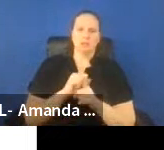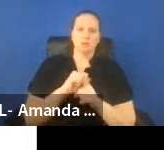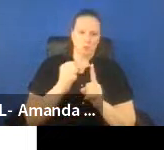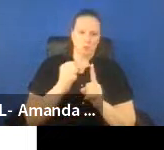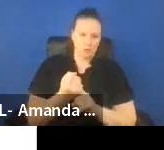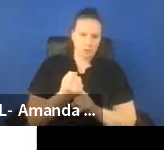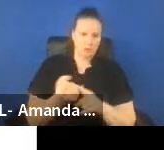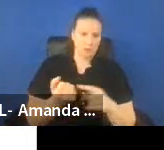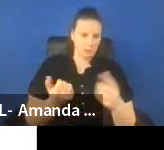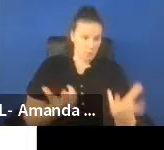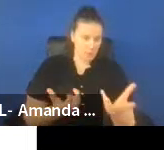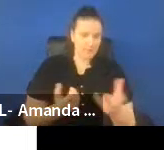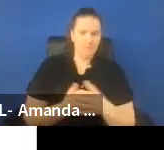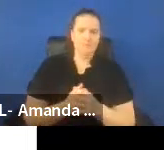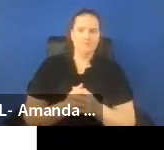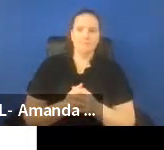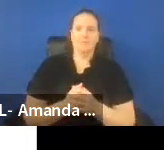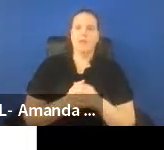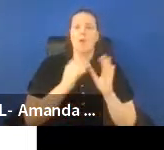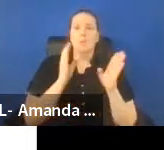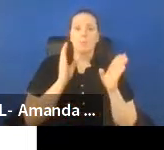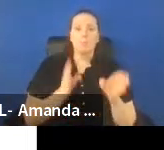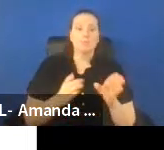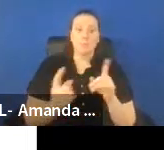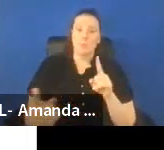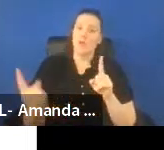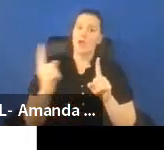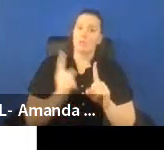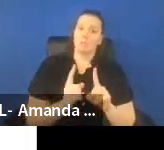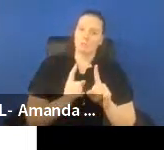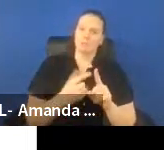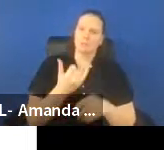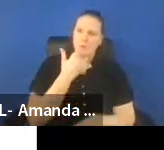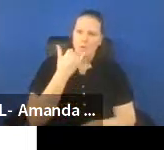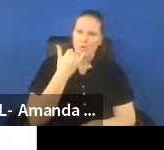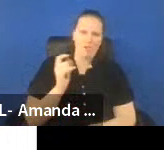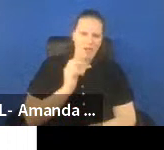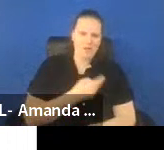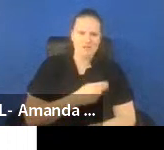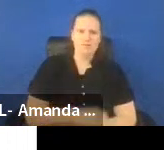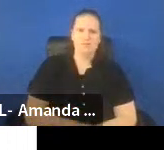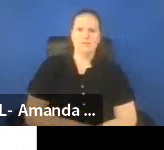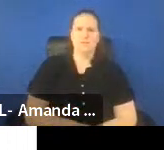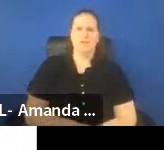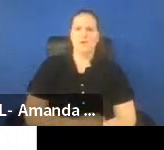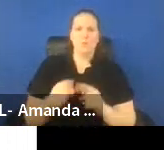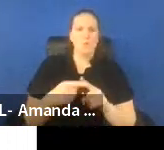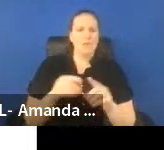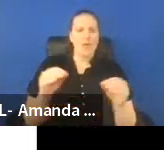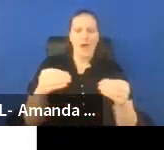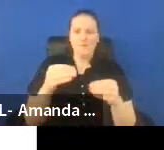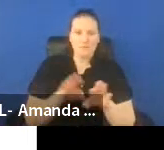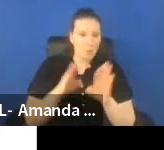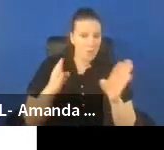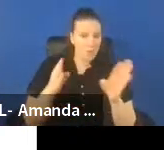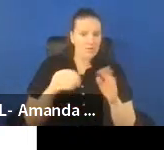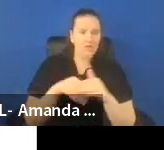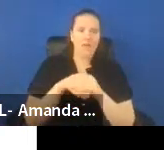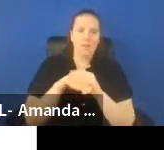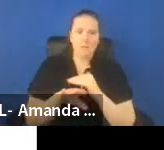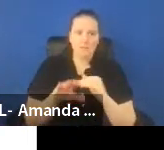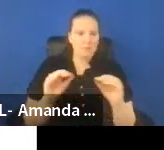where an individual will come to us, they can call us. When our office is open, they can come into